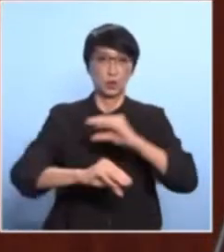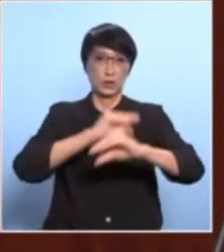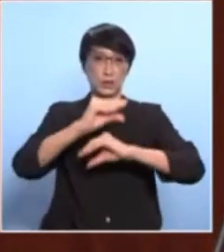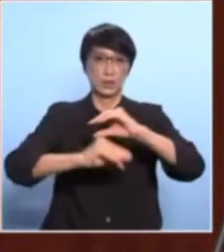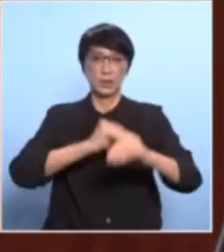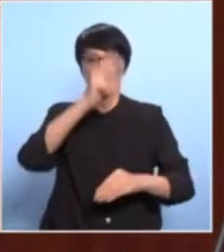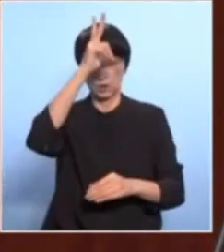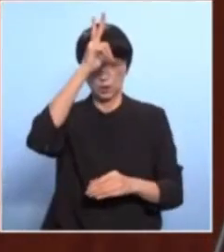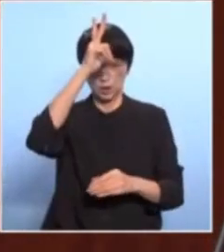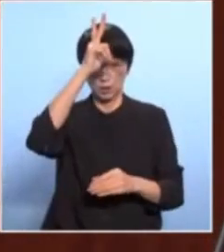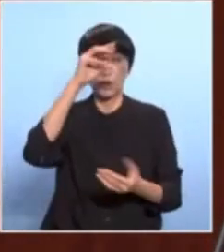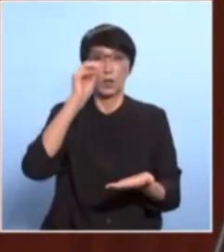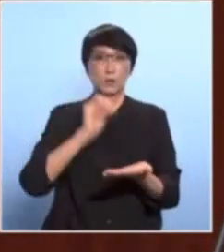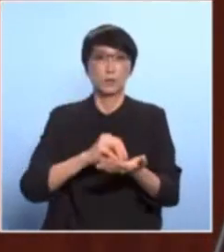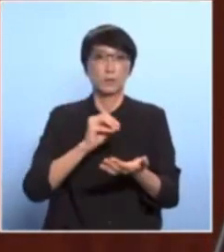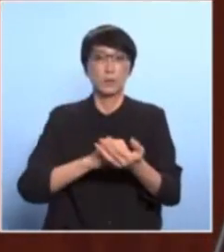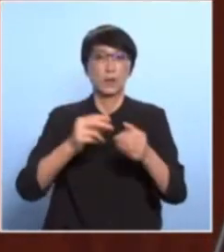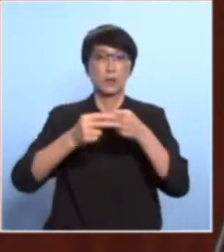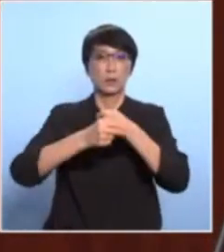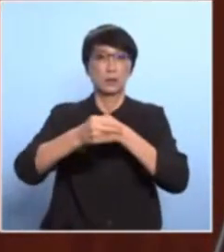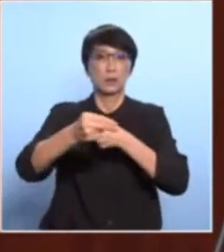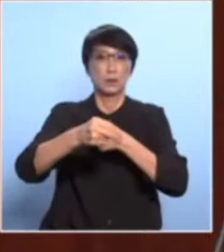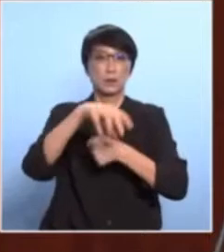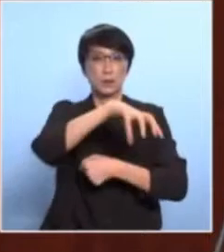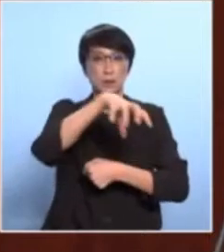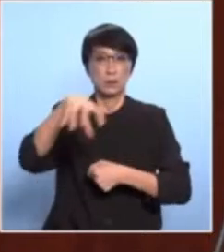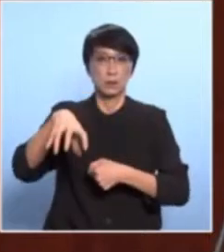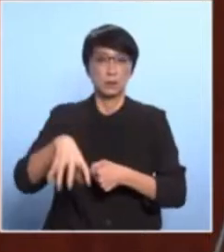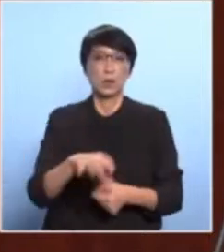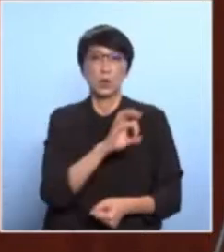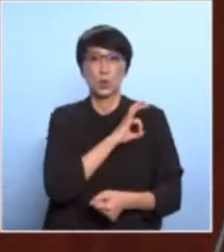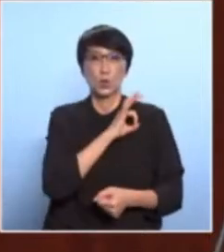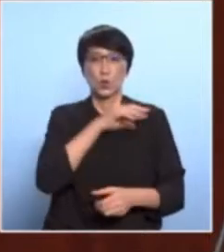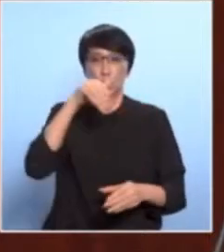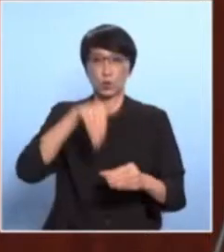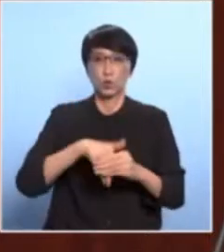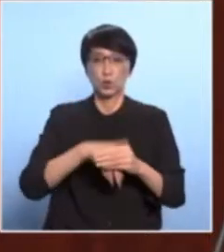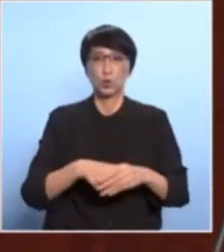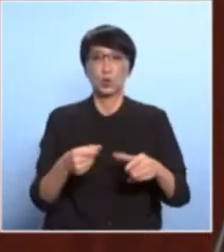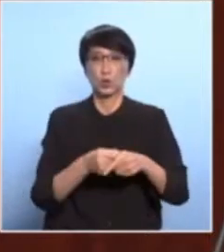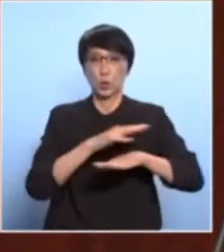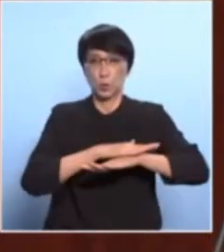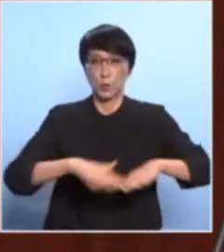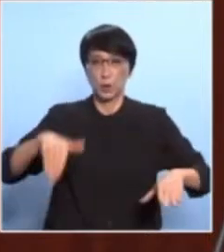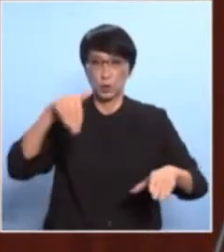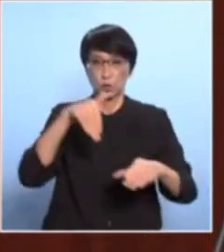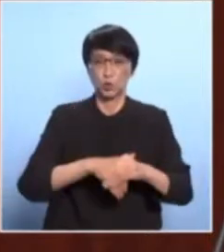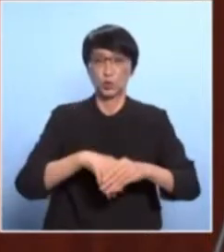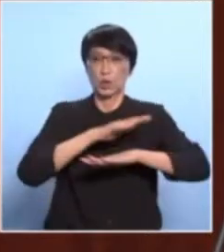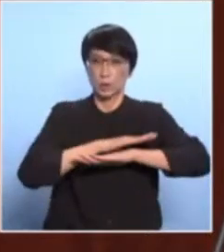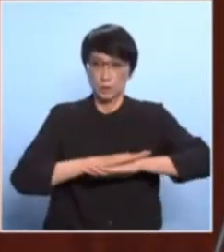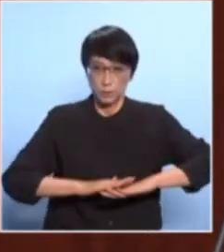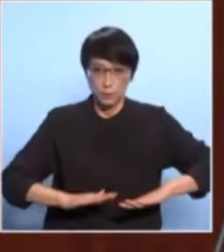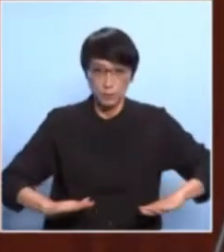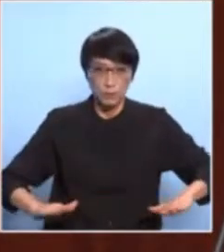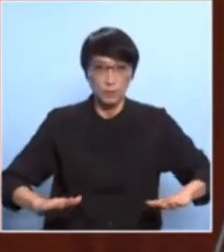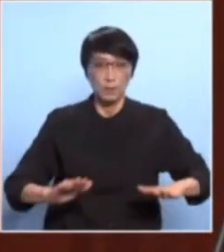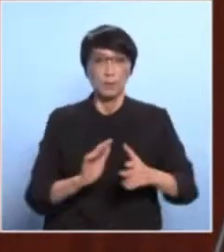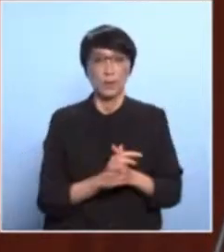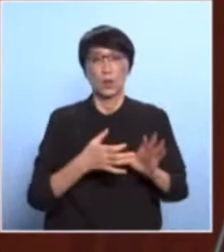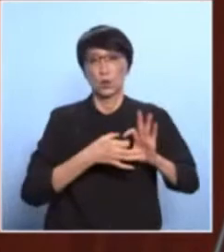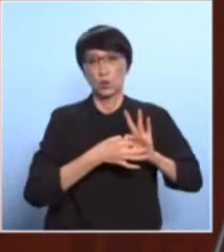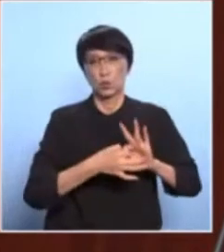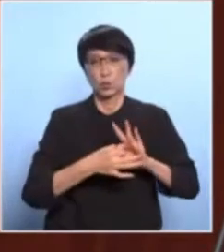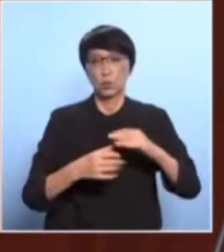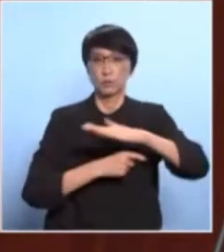with dedication to serve, we would be able to better connect with the people and take their views into account in building the community. The